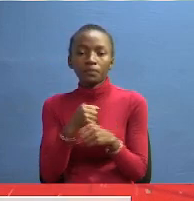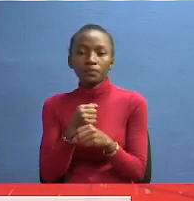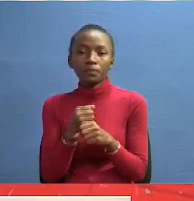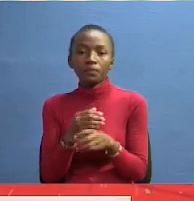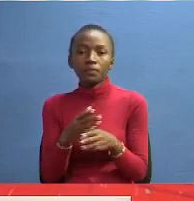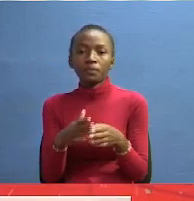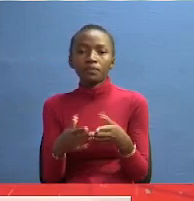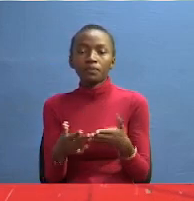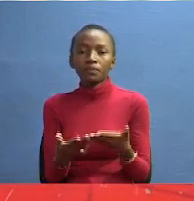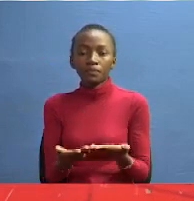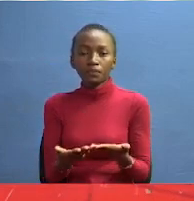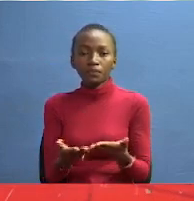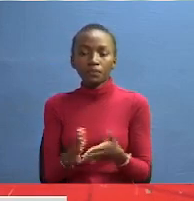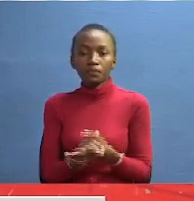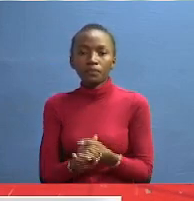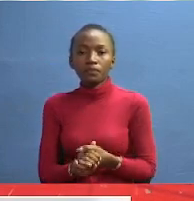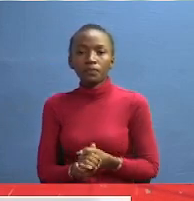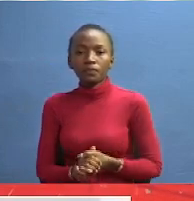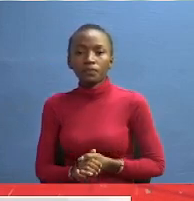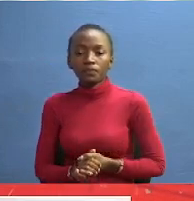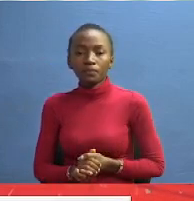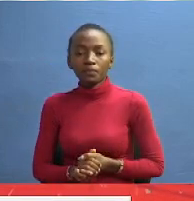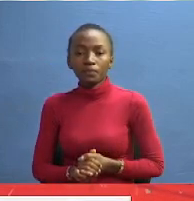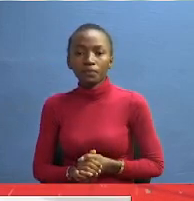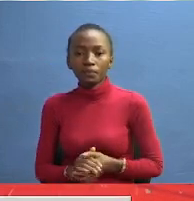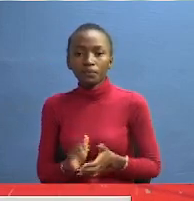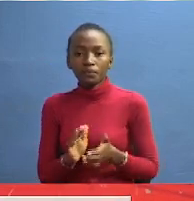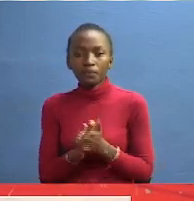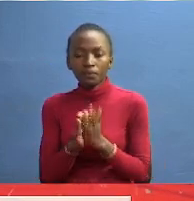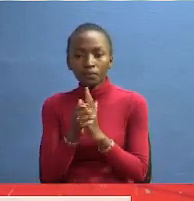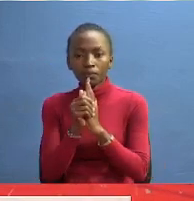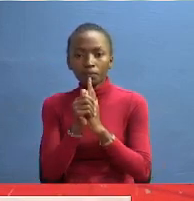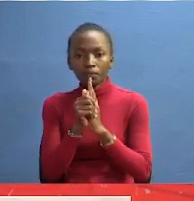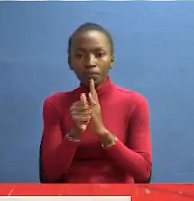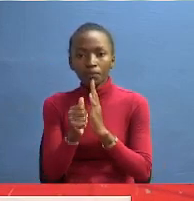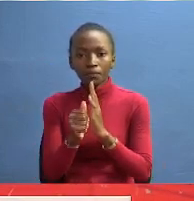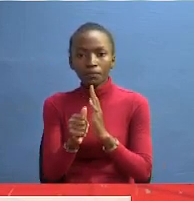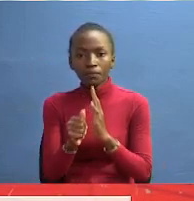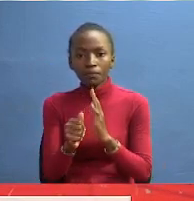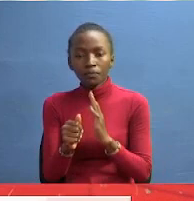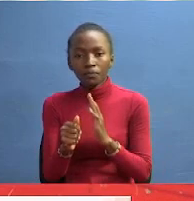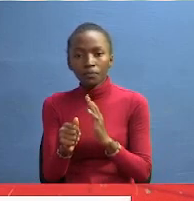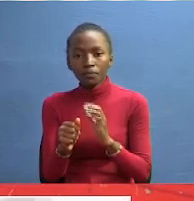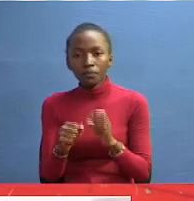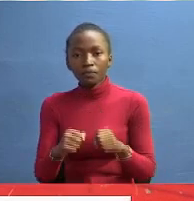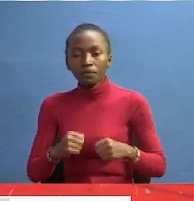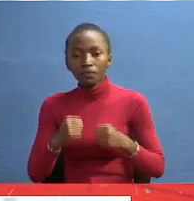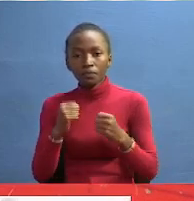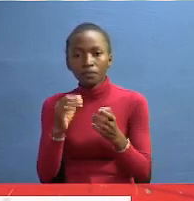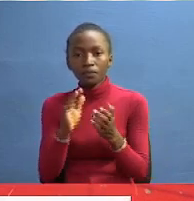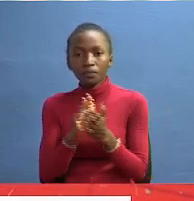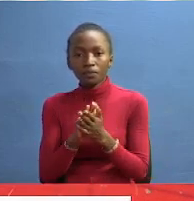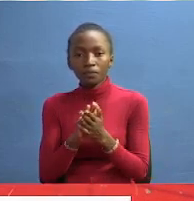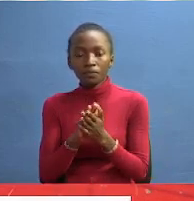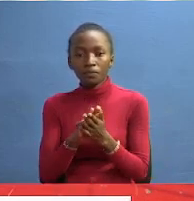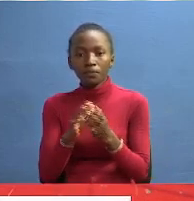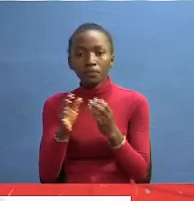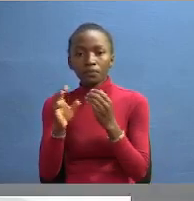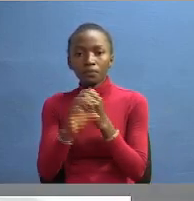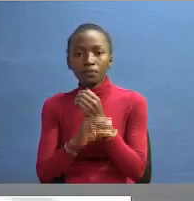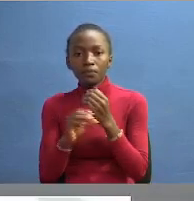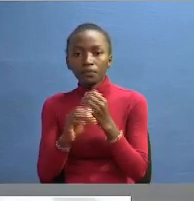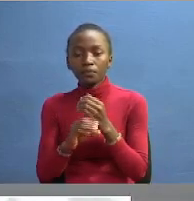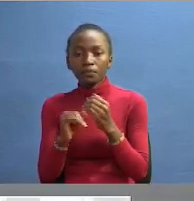Right. So with the experts now being strengthened by the state structures, apparently that will work. Yeah. All